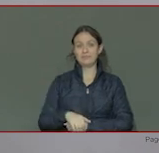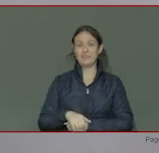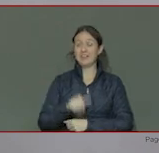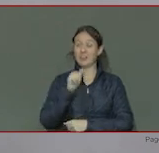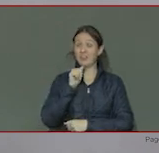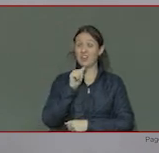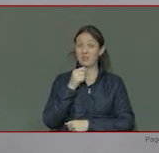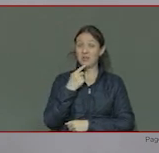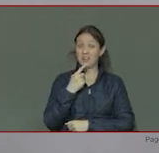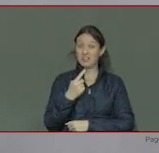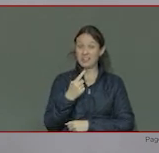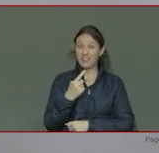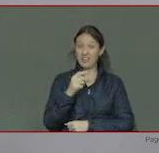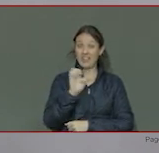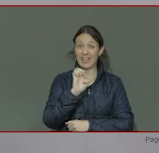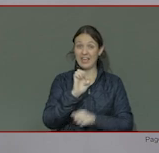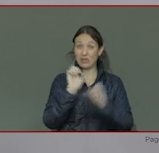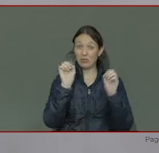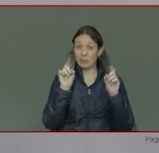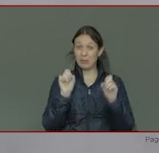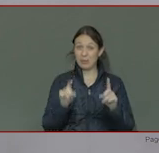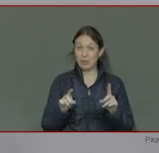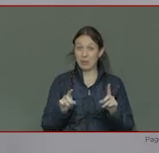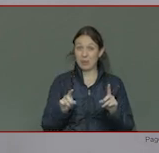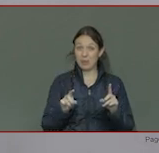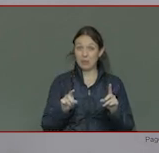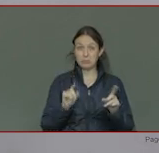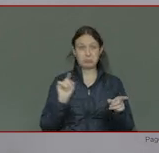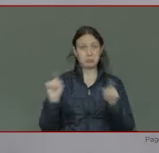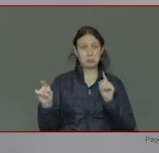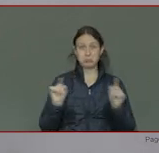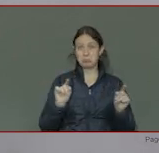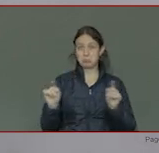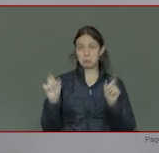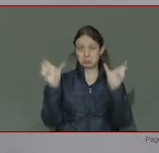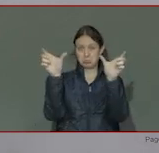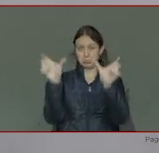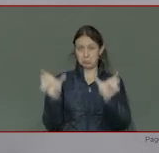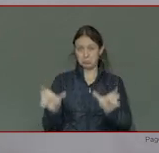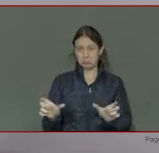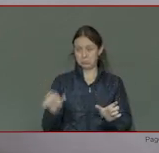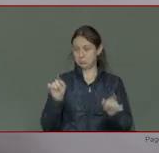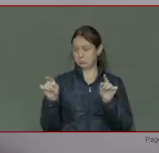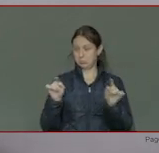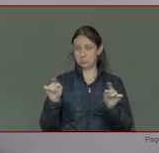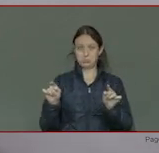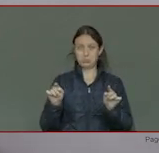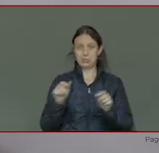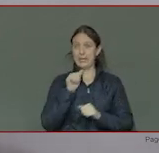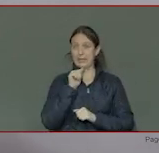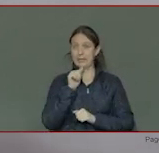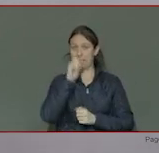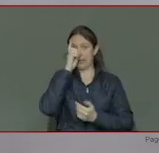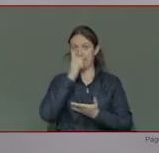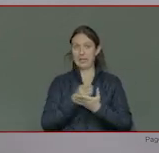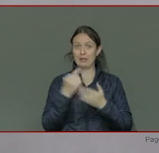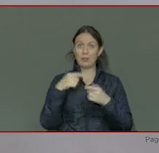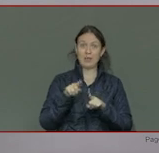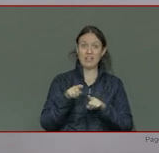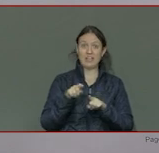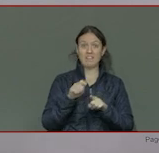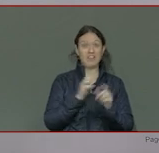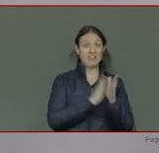say energy principles, it can be anything on this bottom block. You must just decide if there's